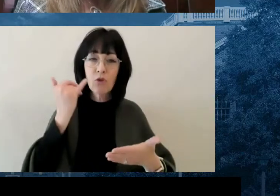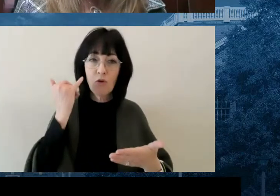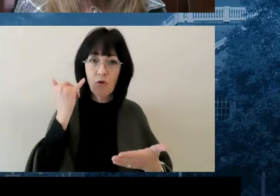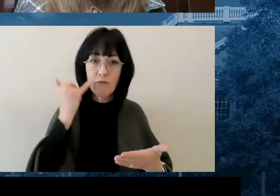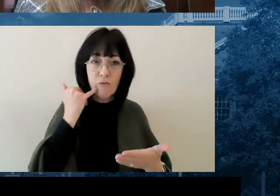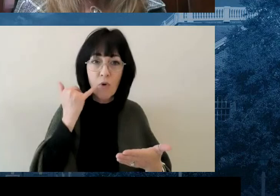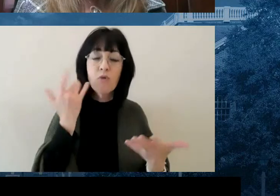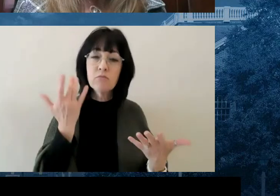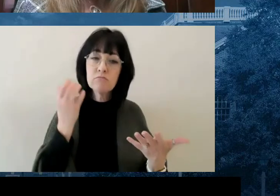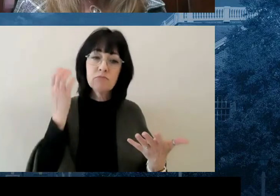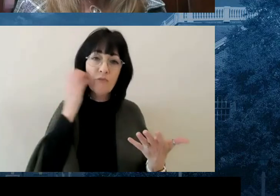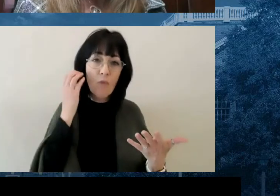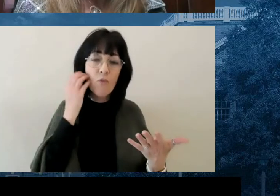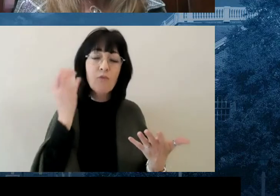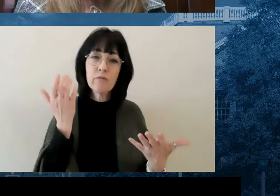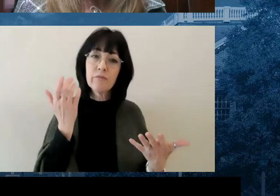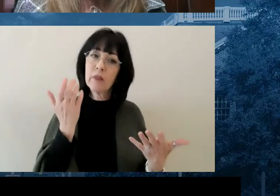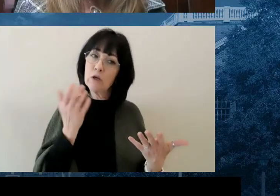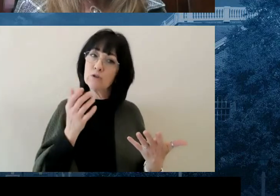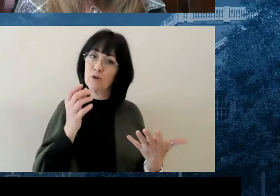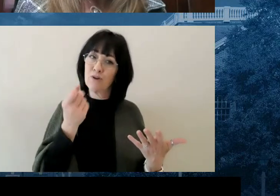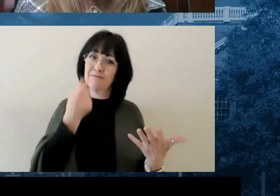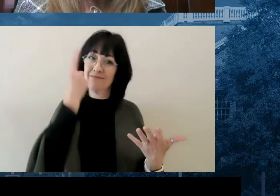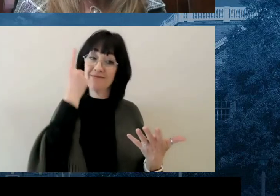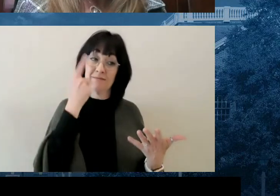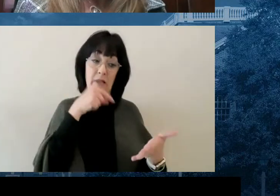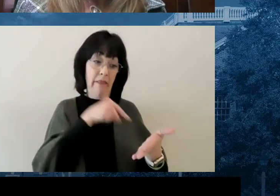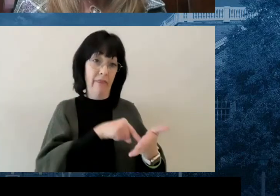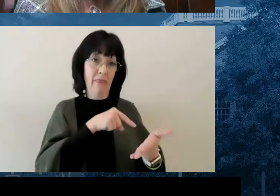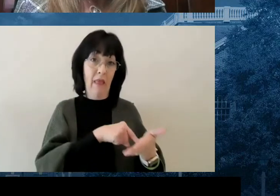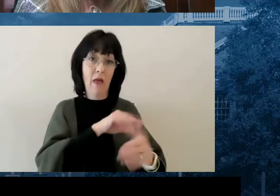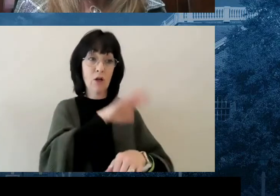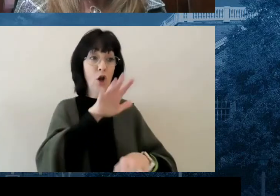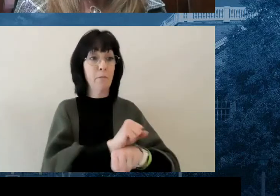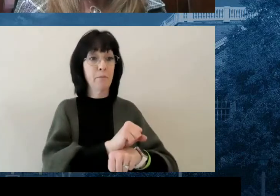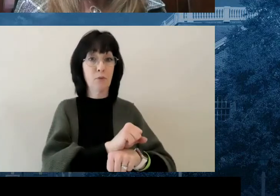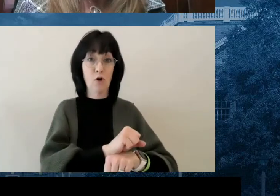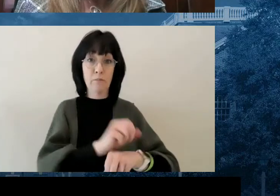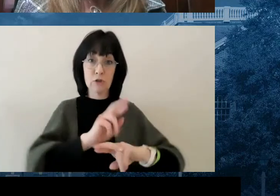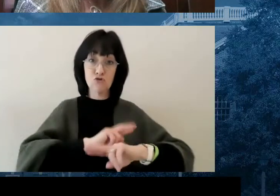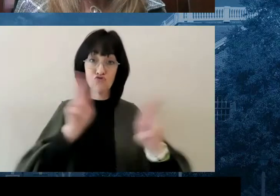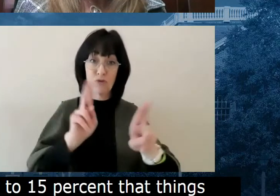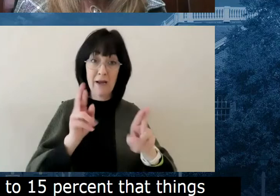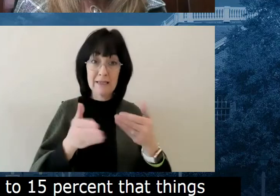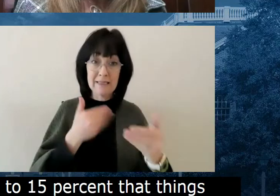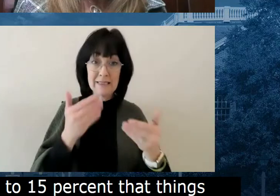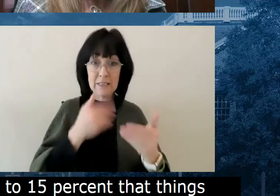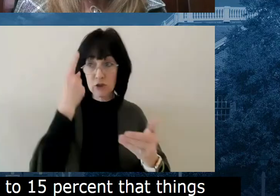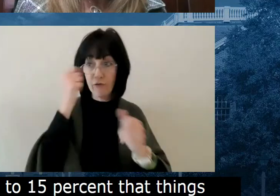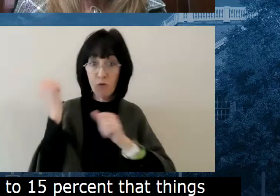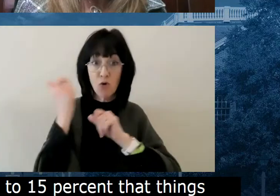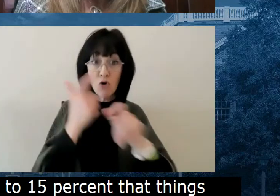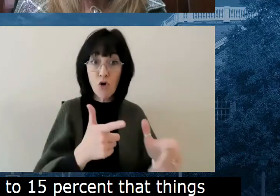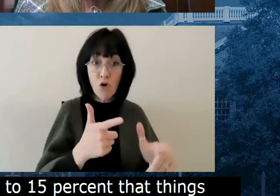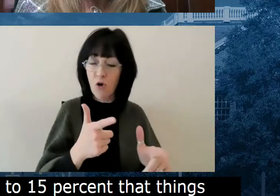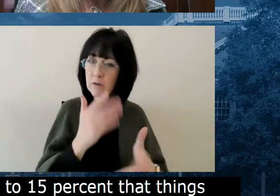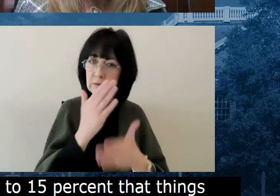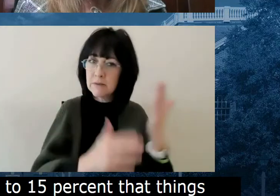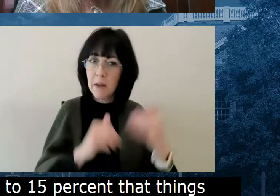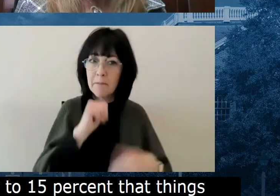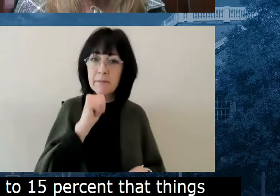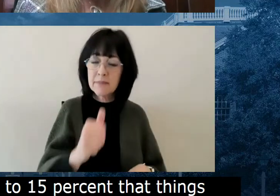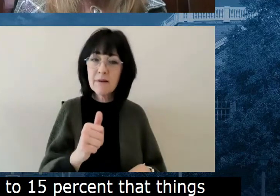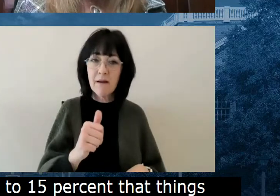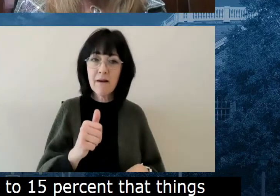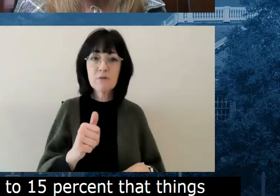lot easier to make those appointments available to communities of color. We're also seeing a lot of